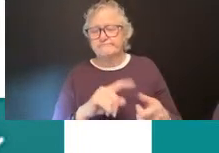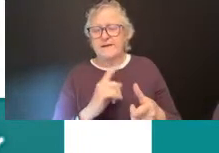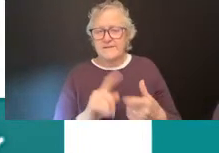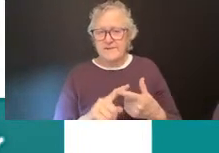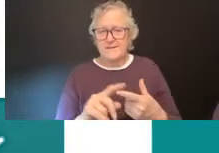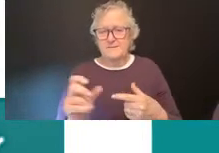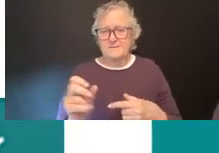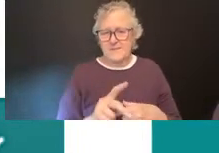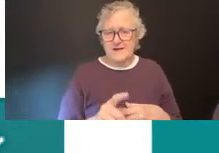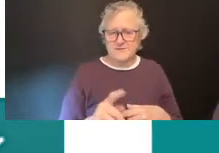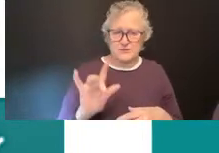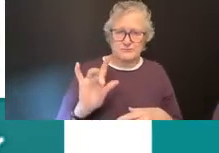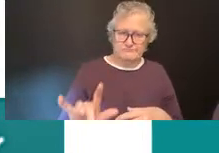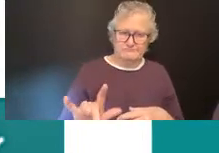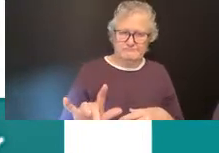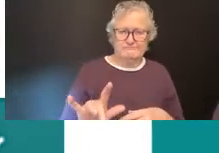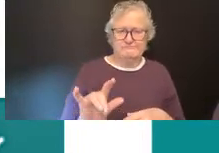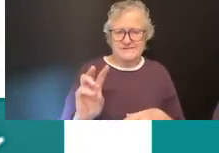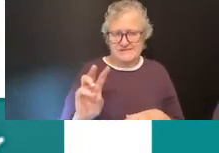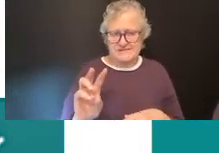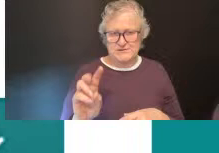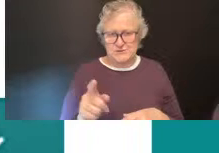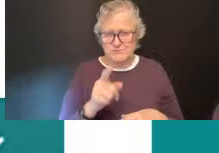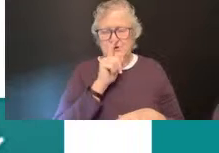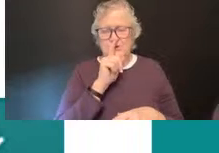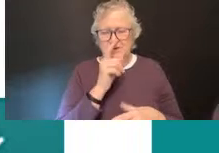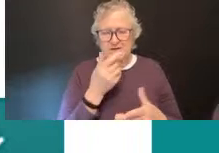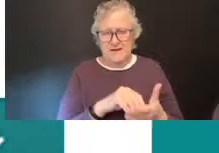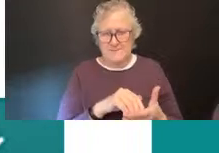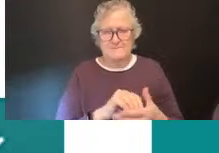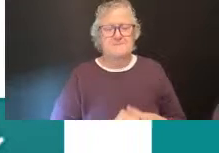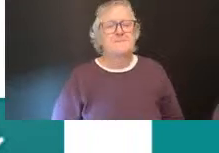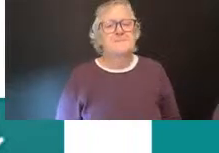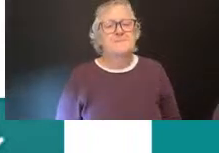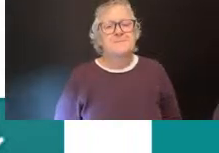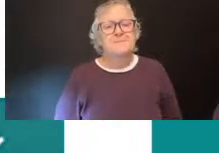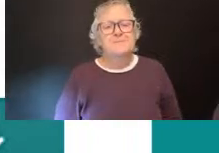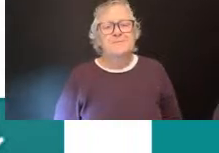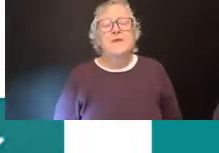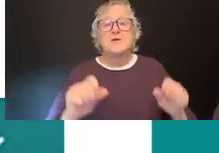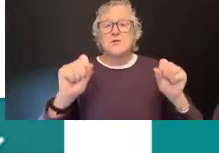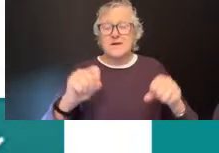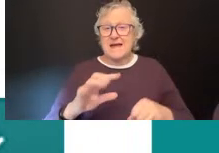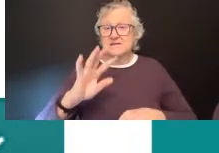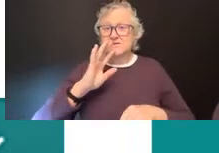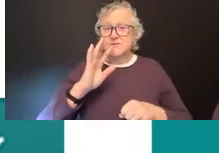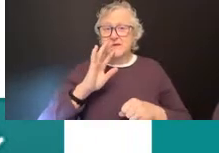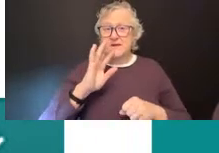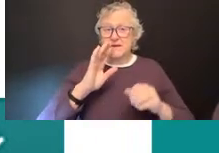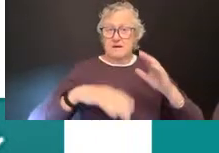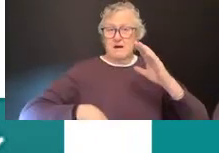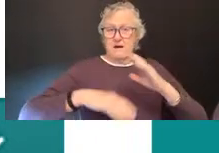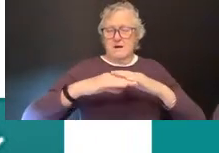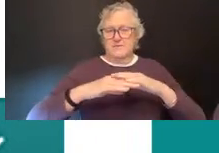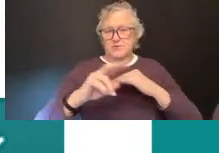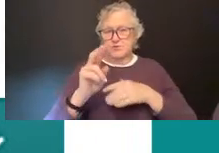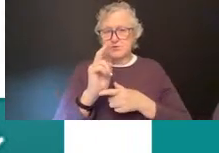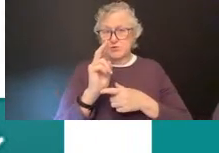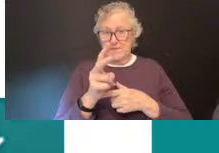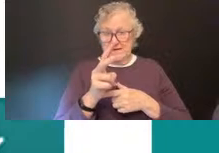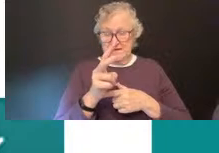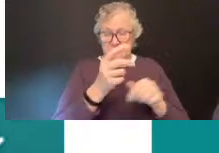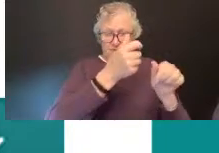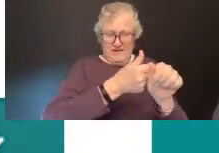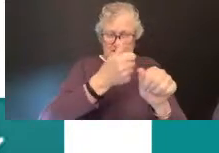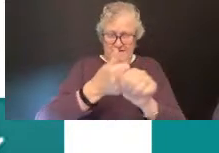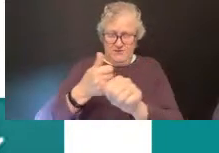public comment, depending on the number of commenters, up to a total of 10 minutes for public comment. If we run out of time and you have